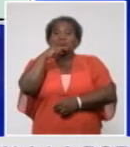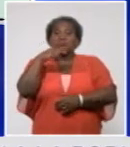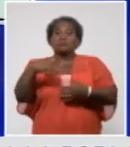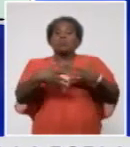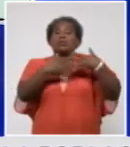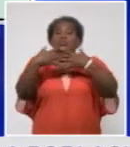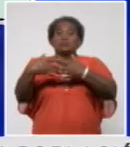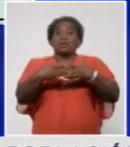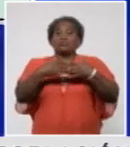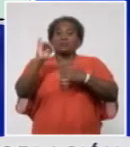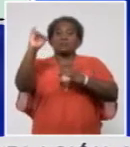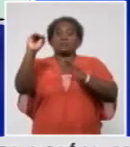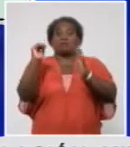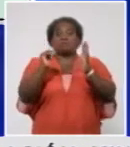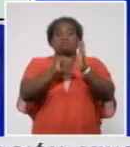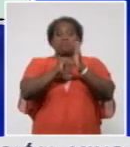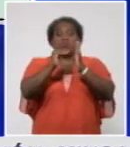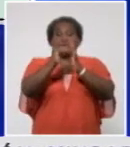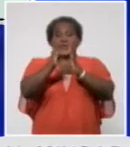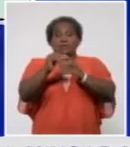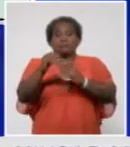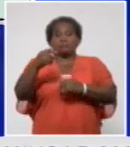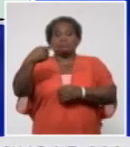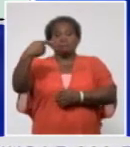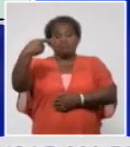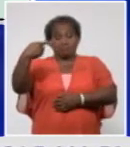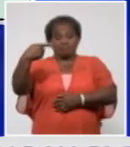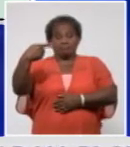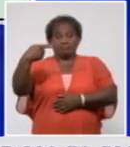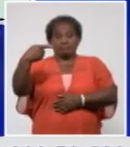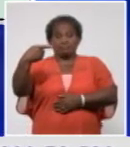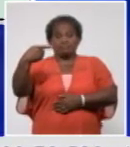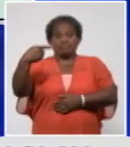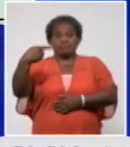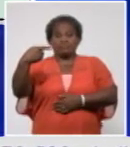6,606,293 diagnosed cases and